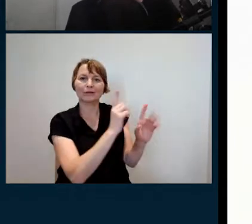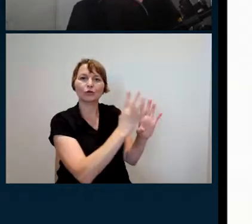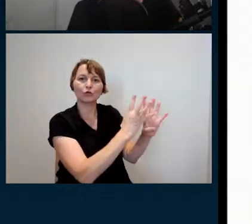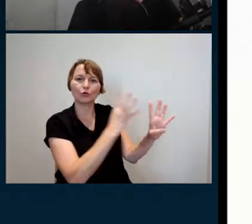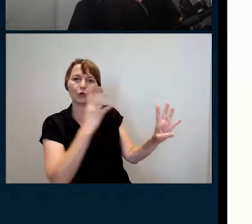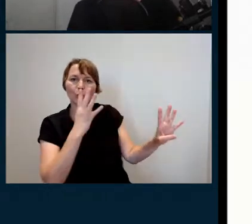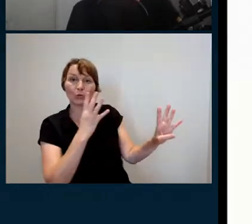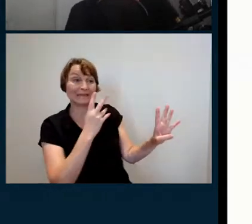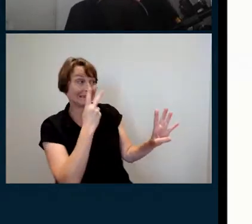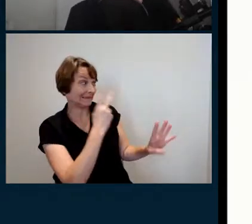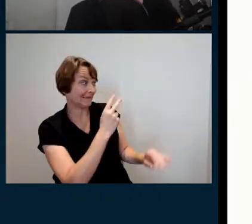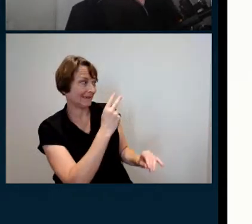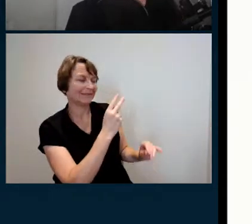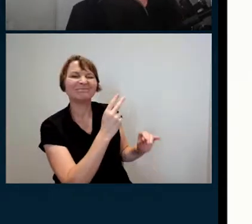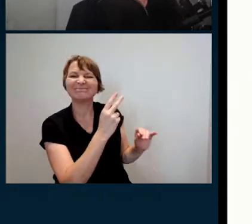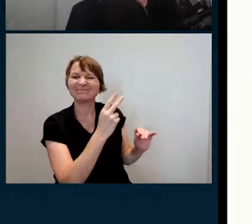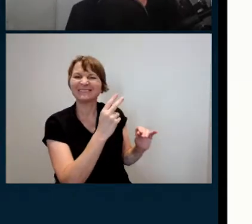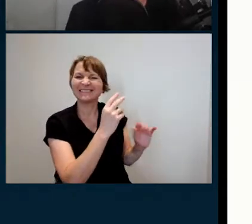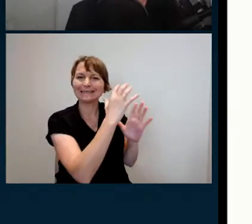text,